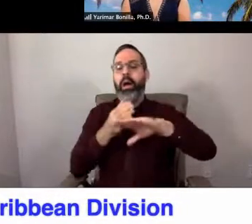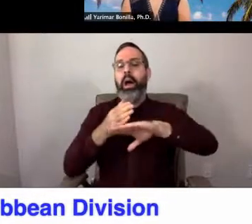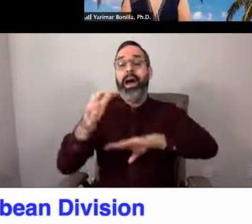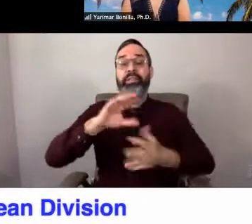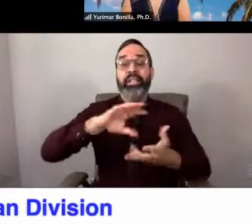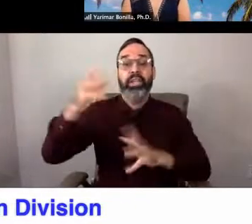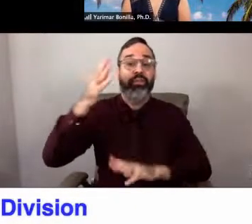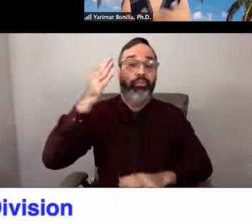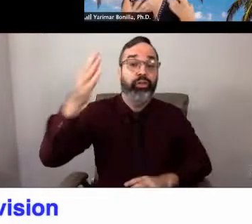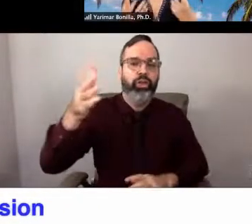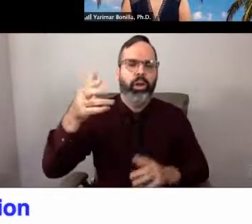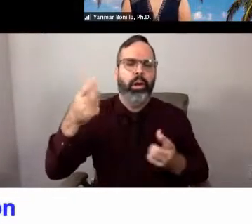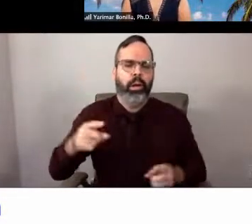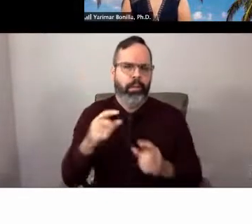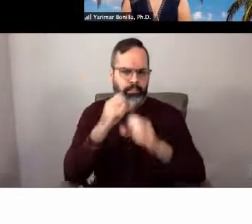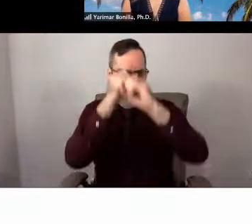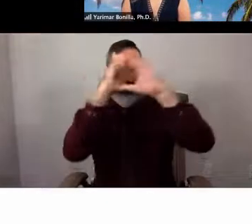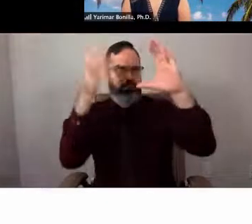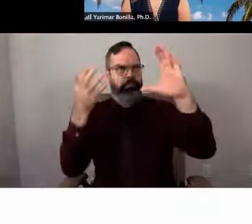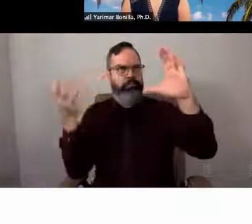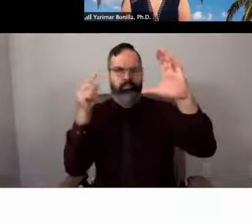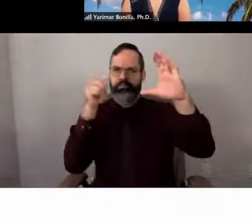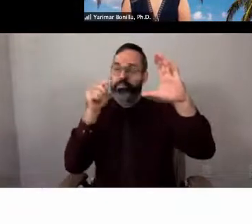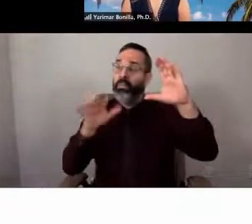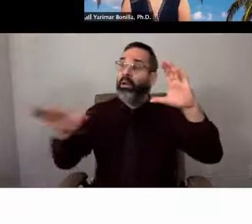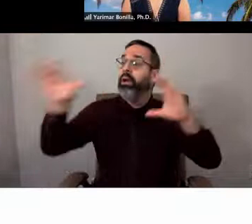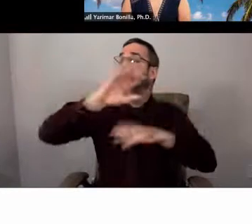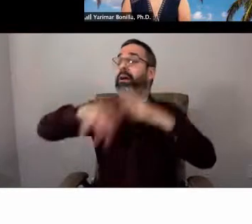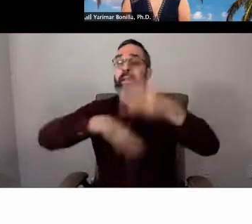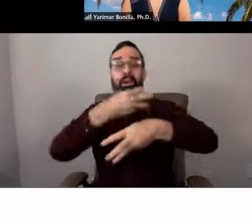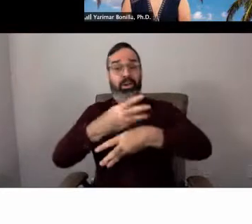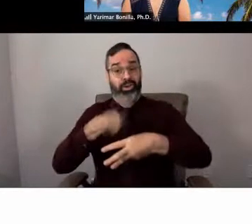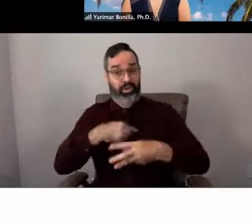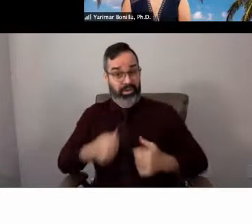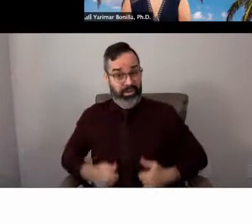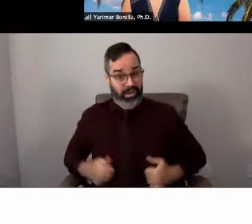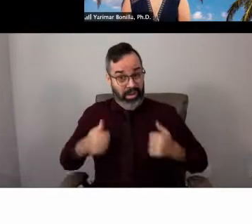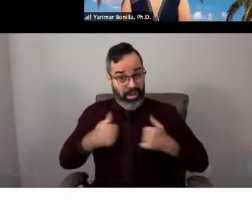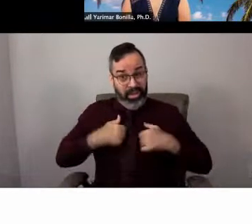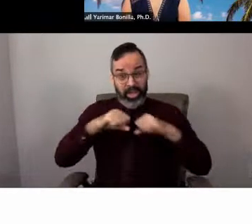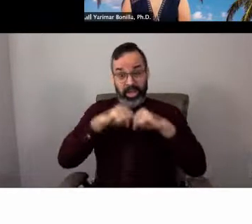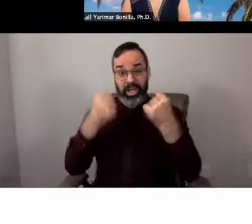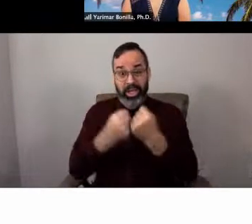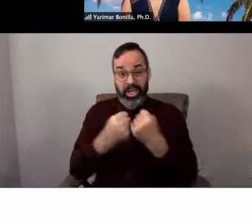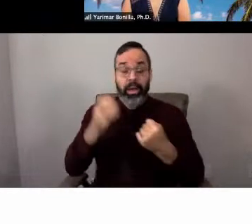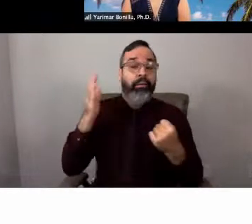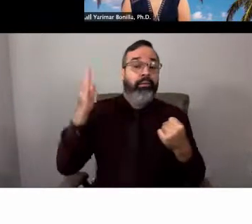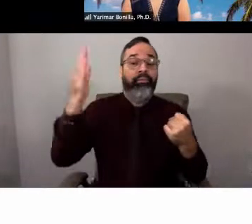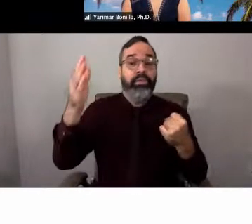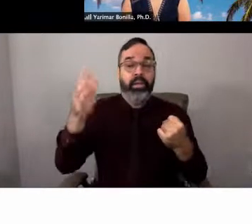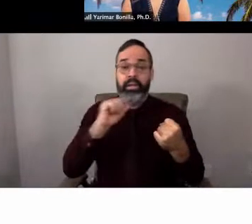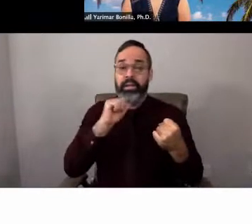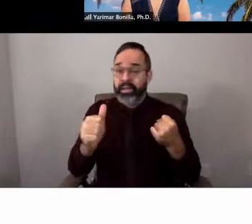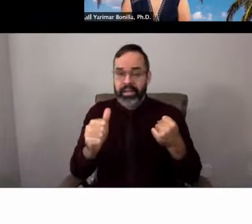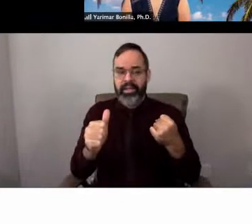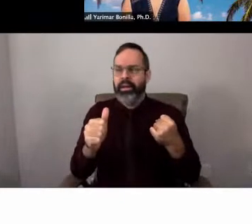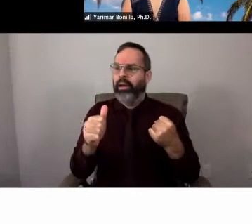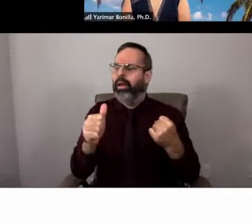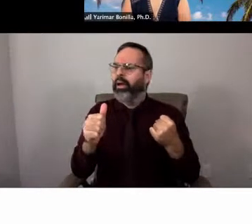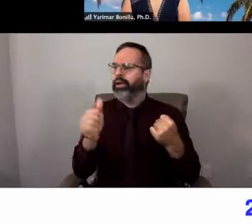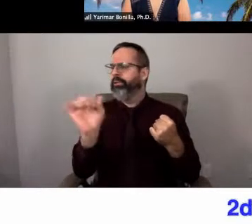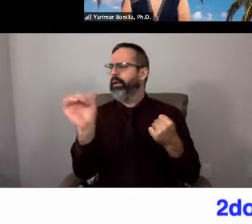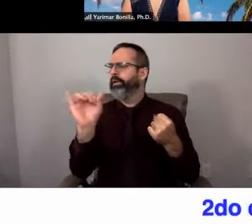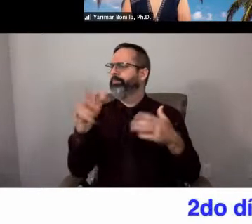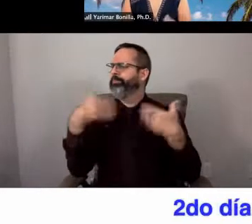know, across the world, we are living in a society where the future is not, it doesn't,